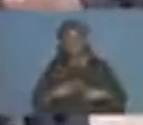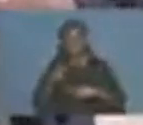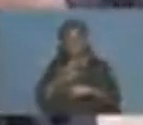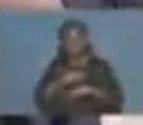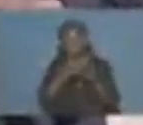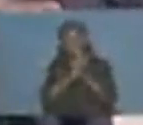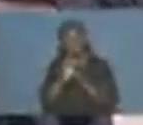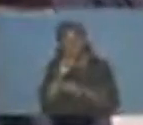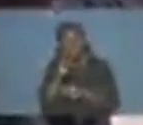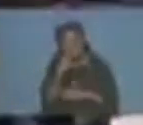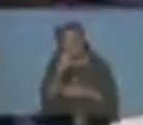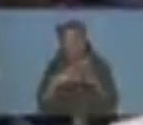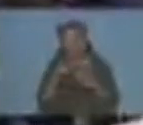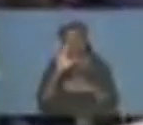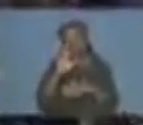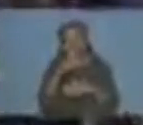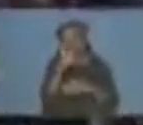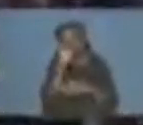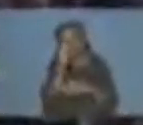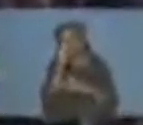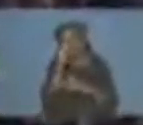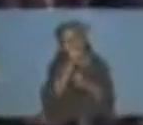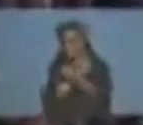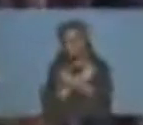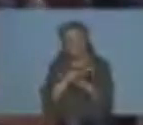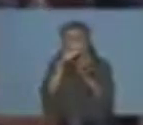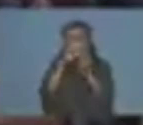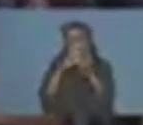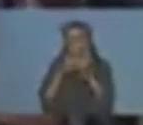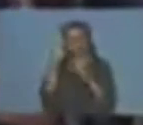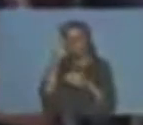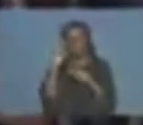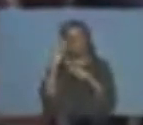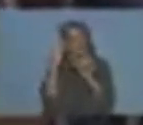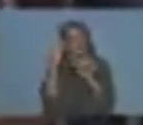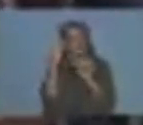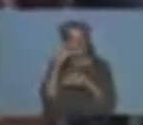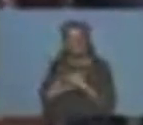question. What's your 10 love commandments? For the Bahamas Tonight, I'm Anthony Smith.